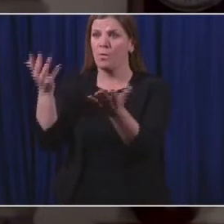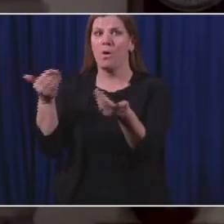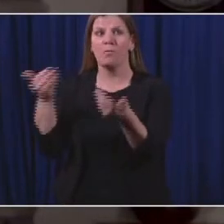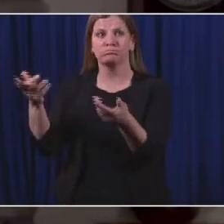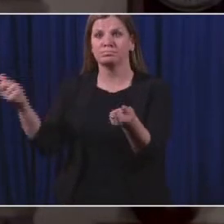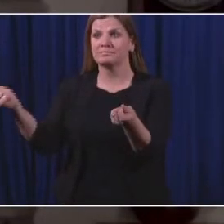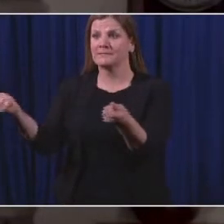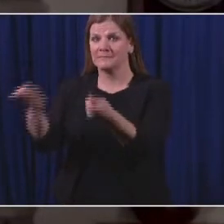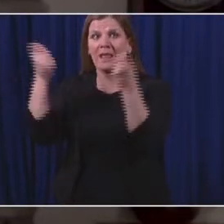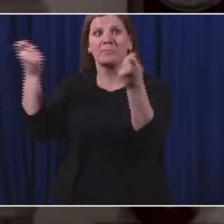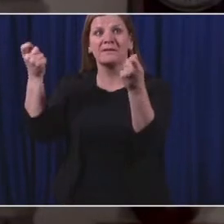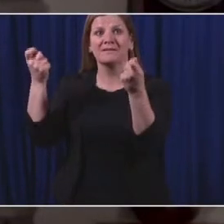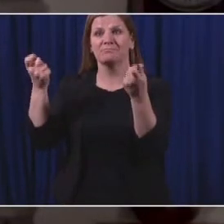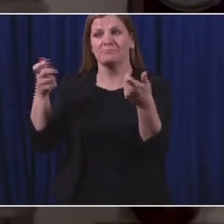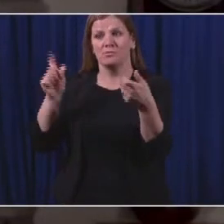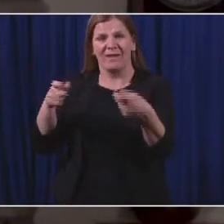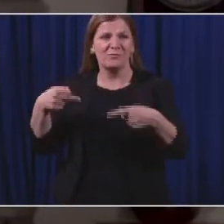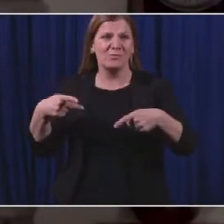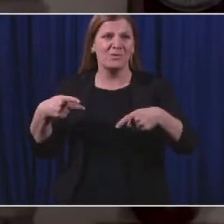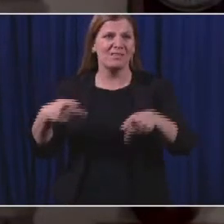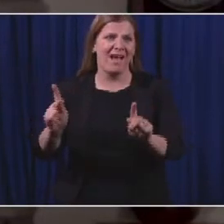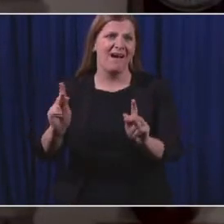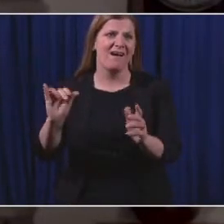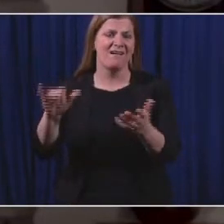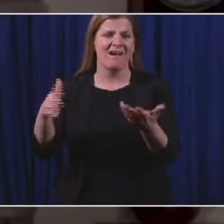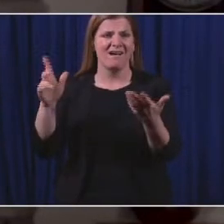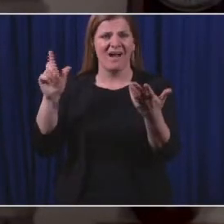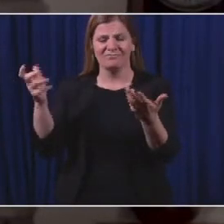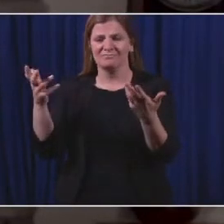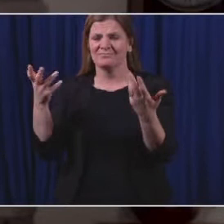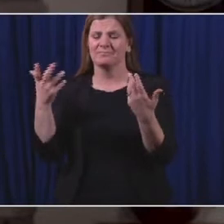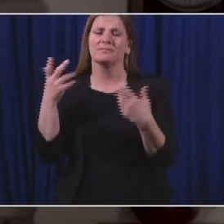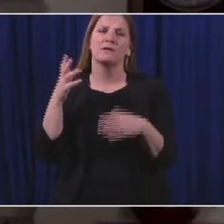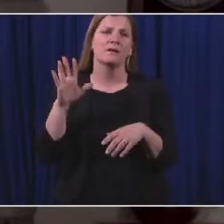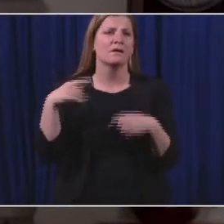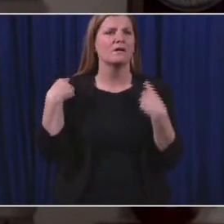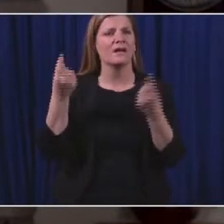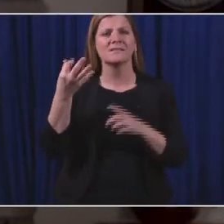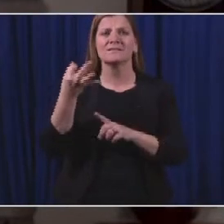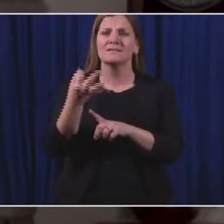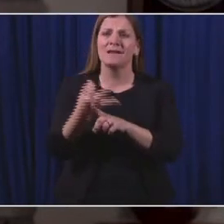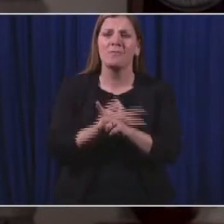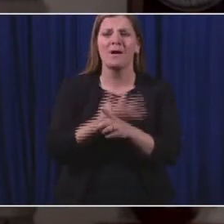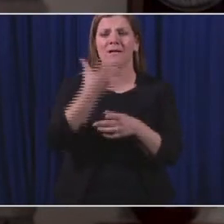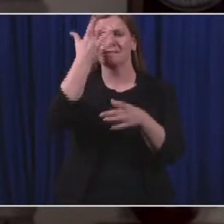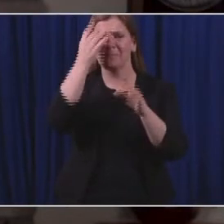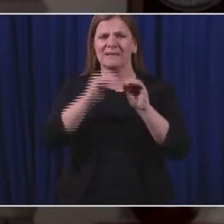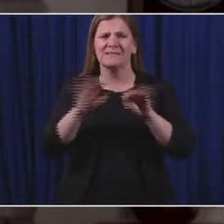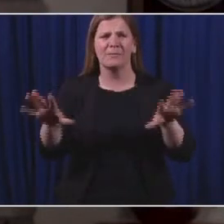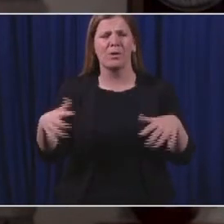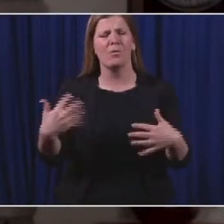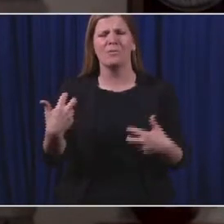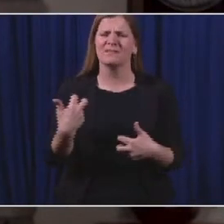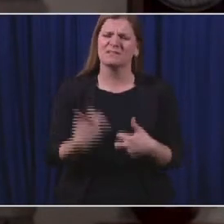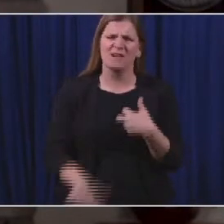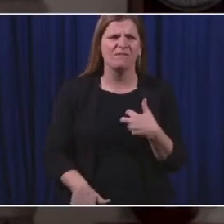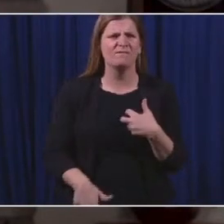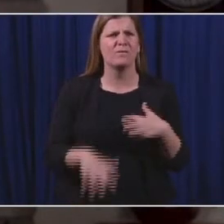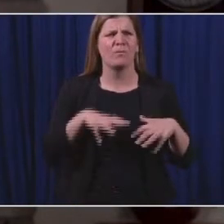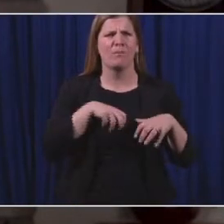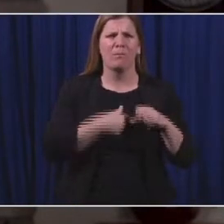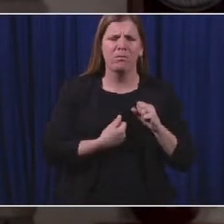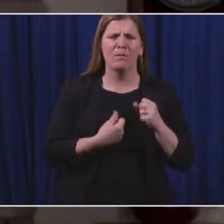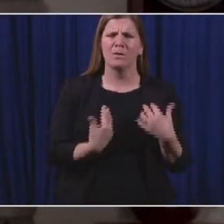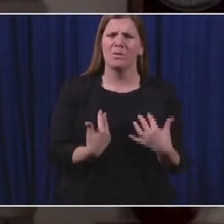This pandemic's been tough. We're into 9 months or so, and I think people have a right today to say,